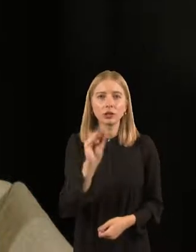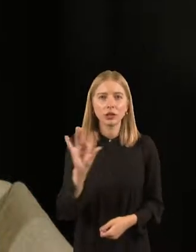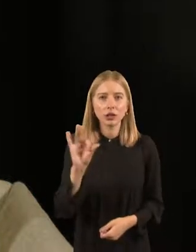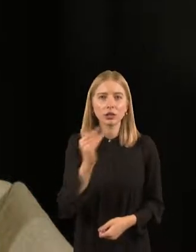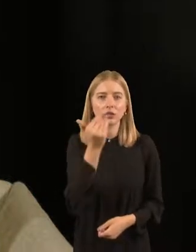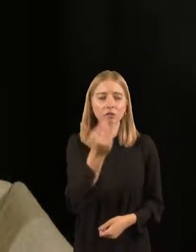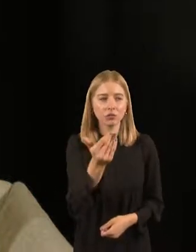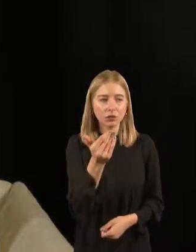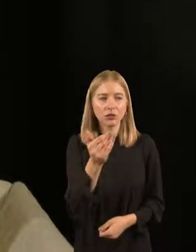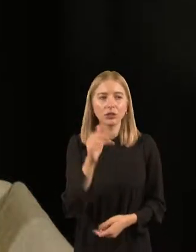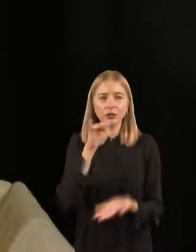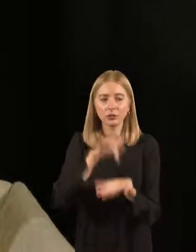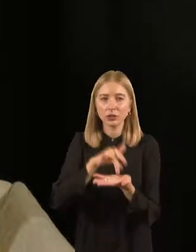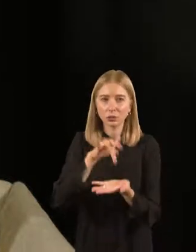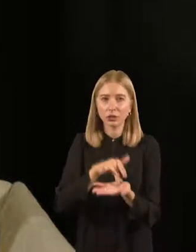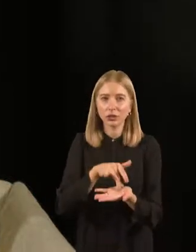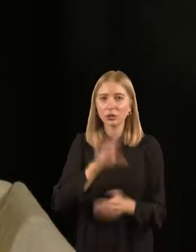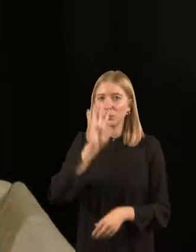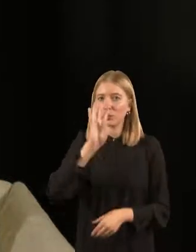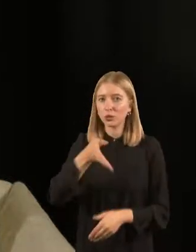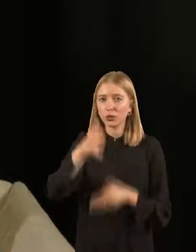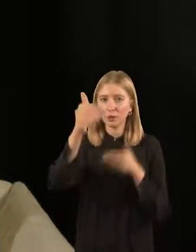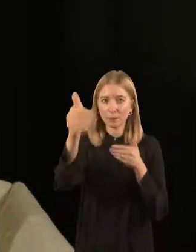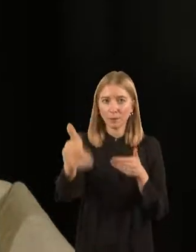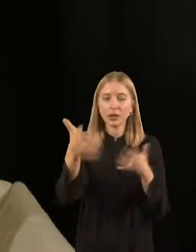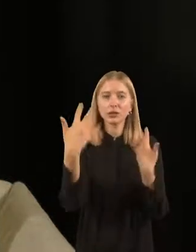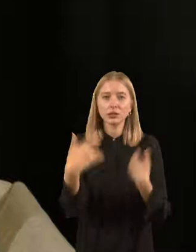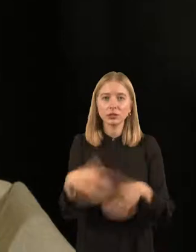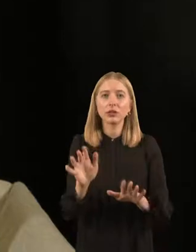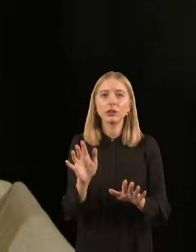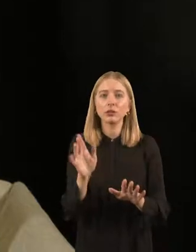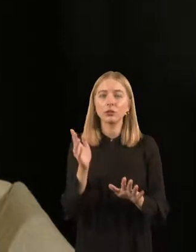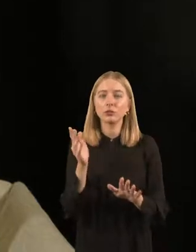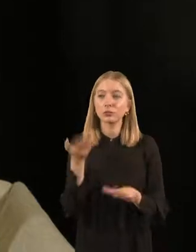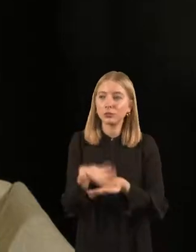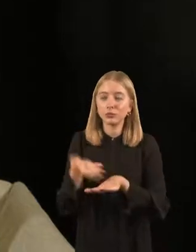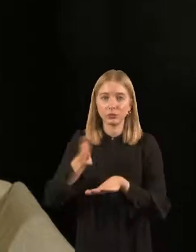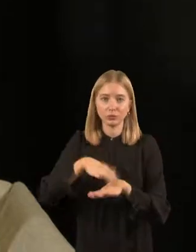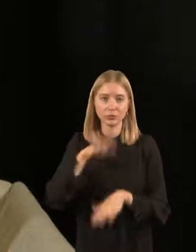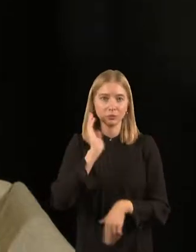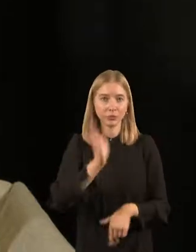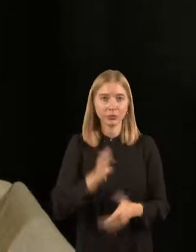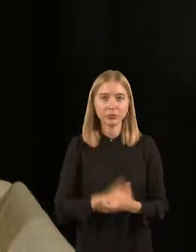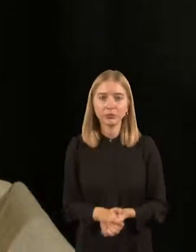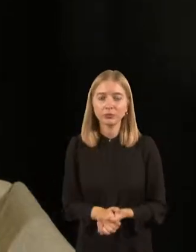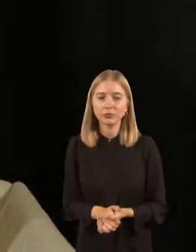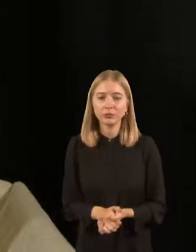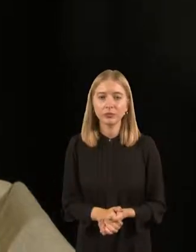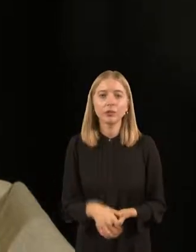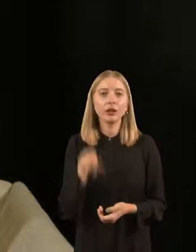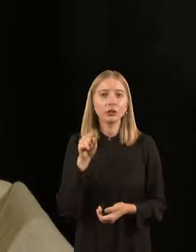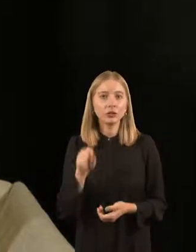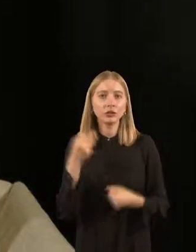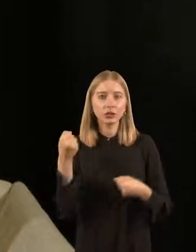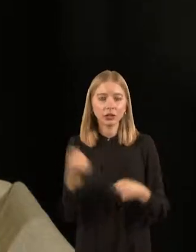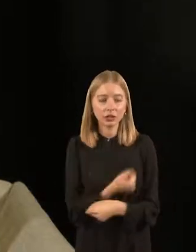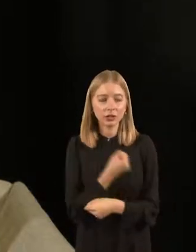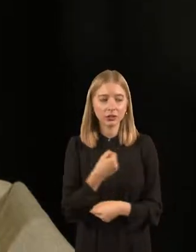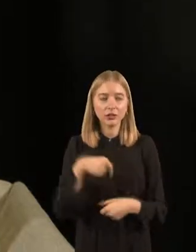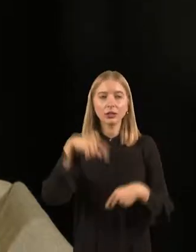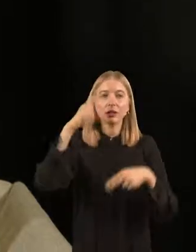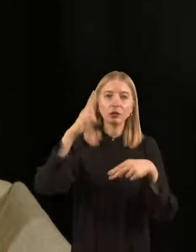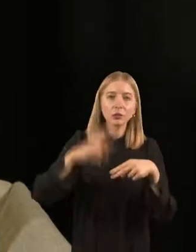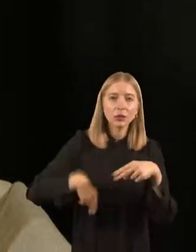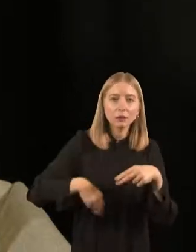We need in this area to achieve the EU average, and we have only 4 years for this